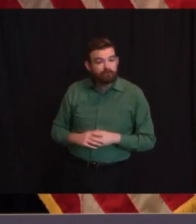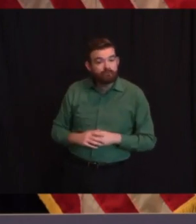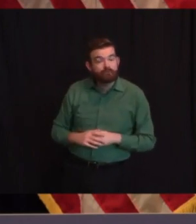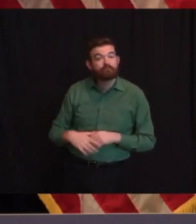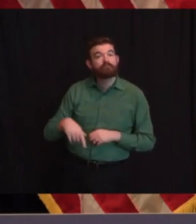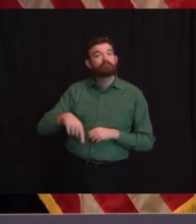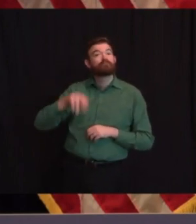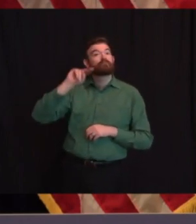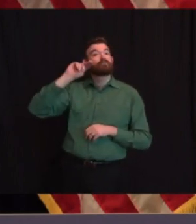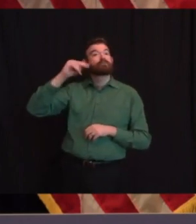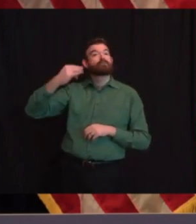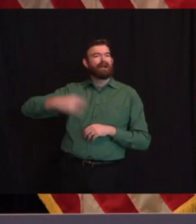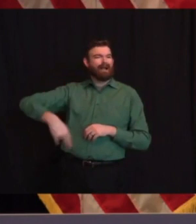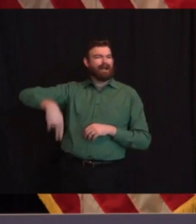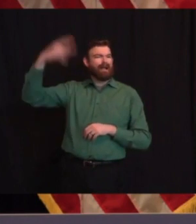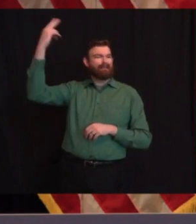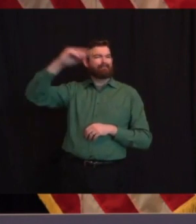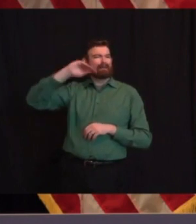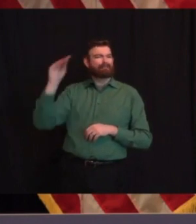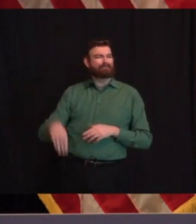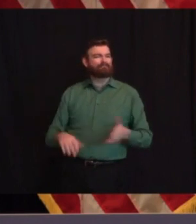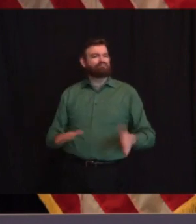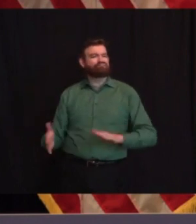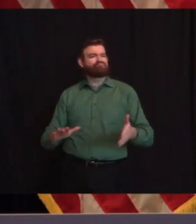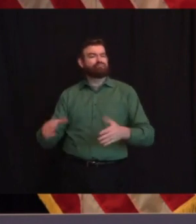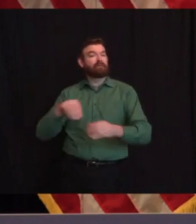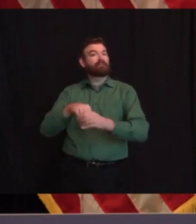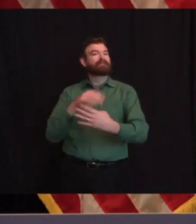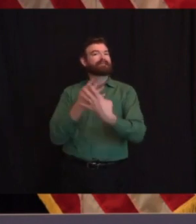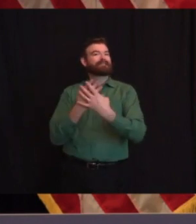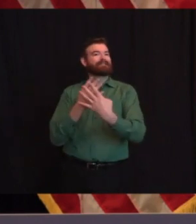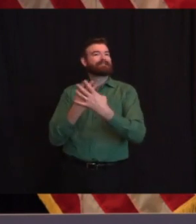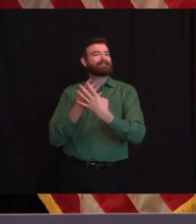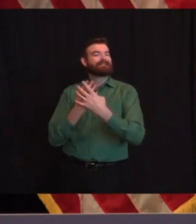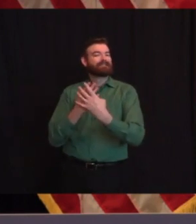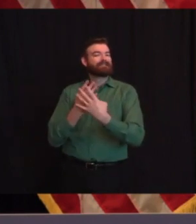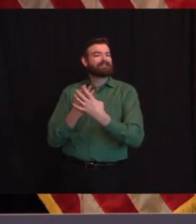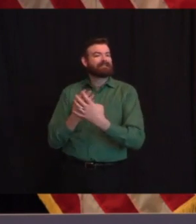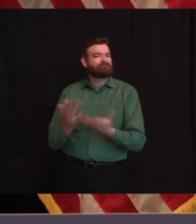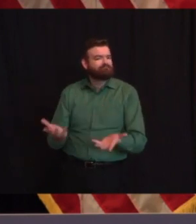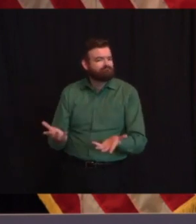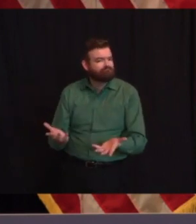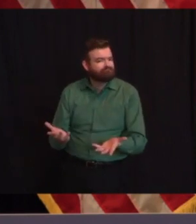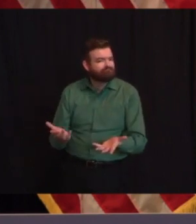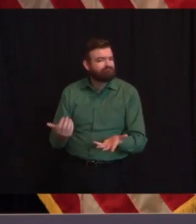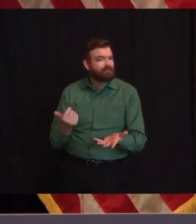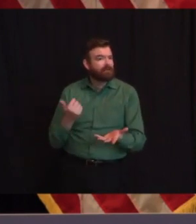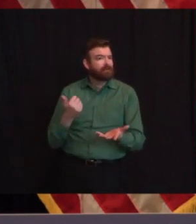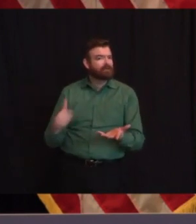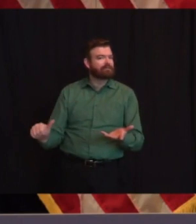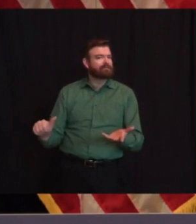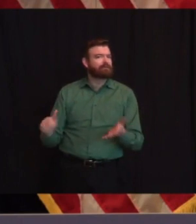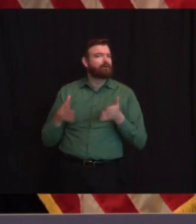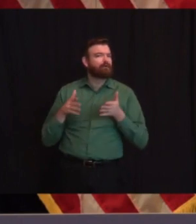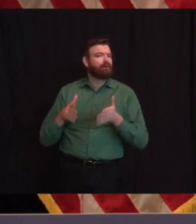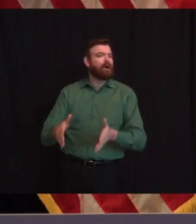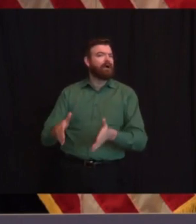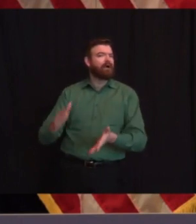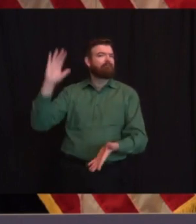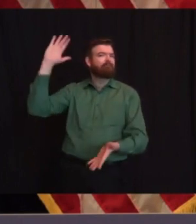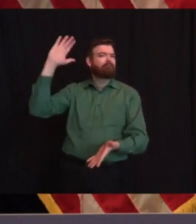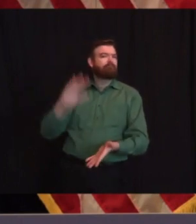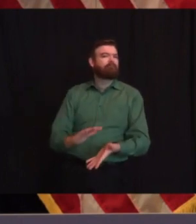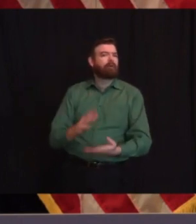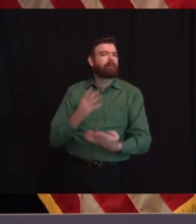prisons, is there anything else that the state can do to slow the toll in prisons before mass testing begins in a week? People continue to